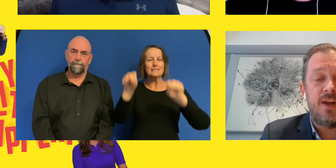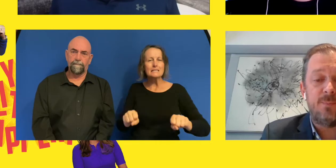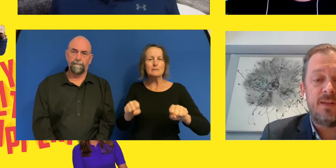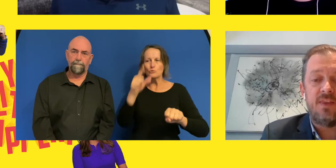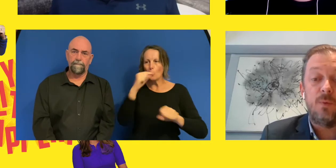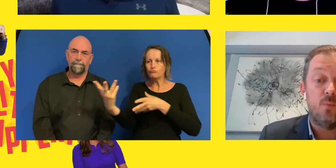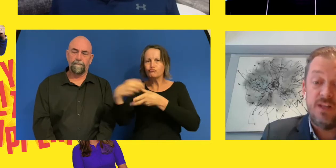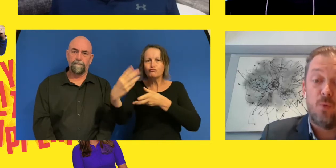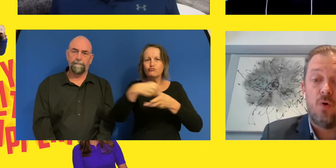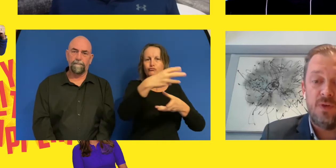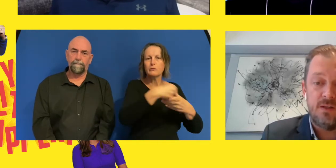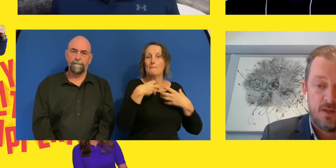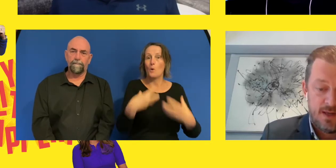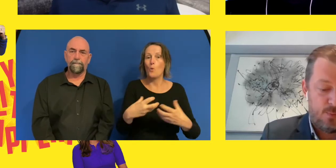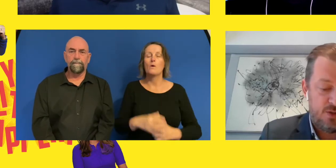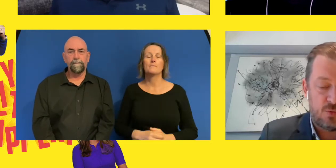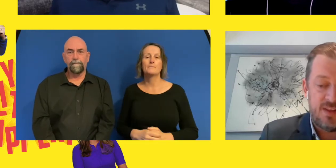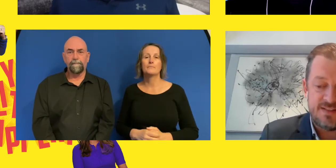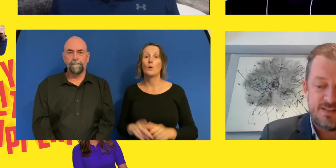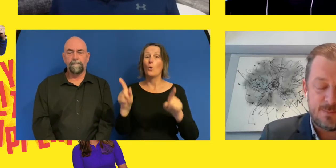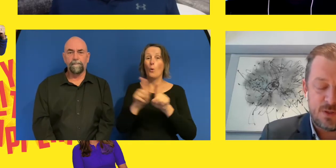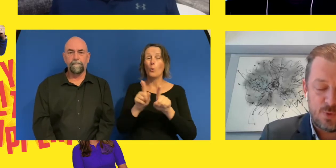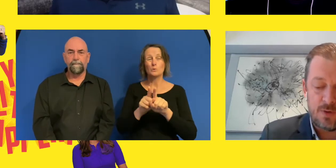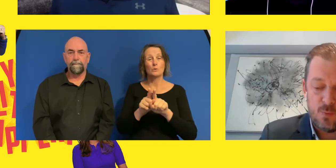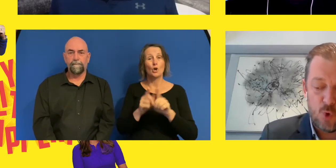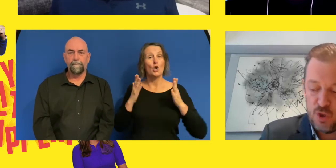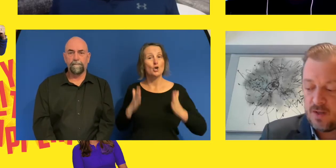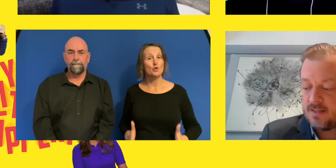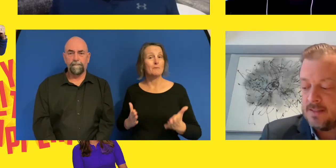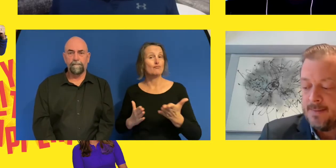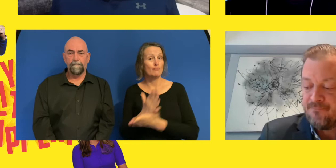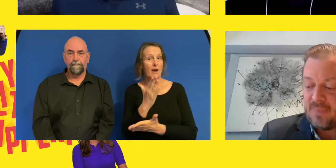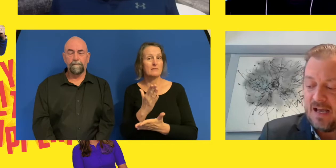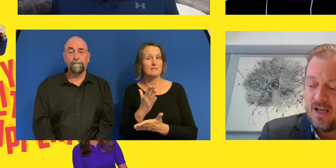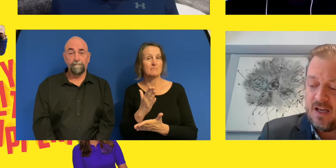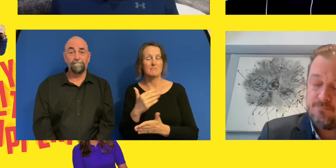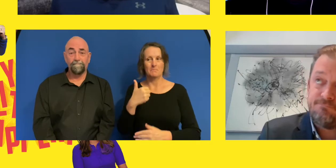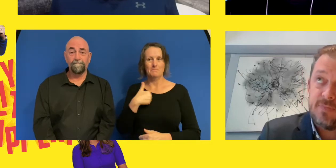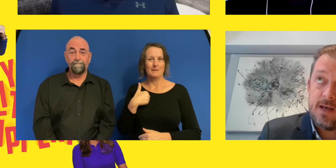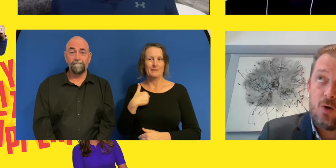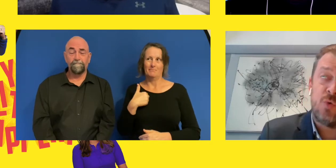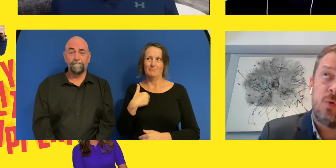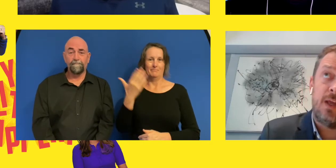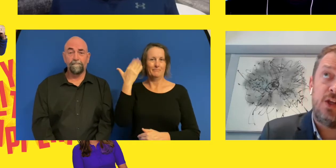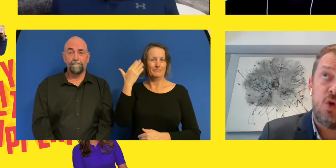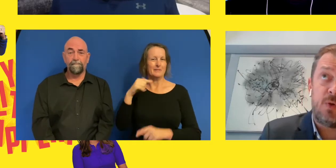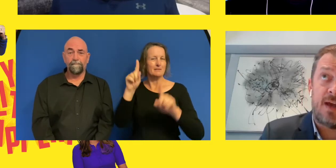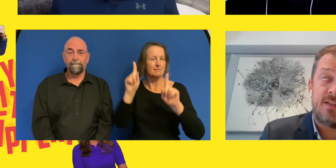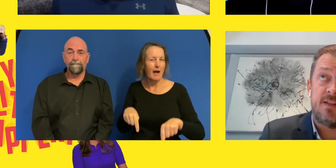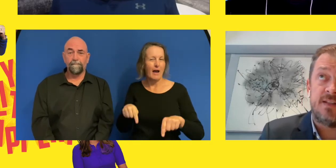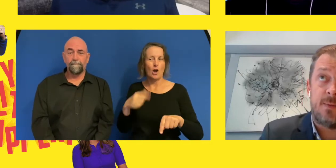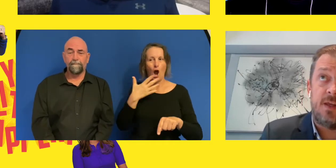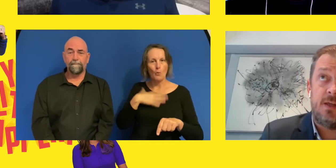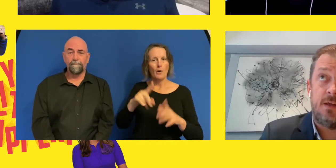is great, but I think we need more. We need to create these systems, and we are already working on that. Also in the human